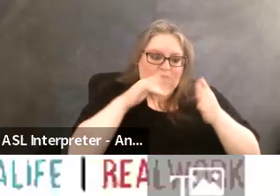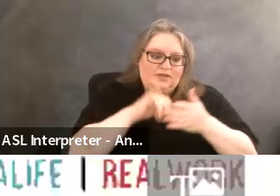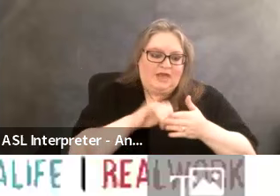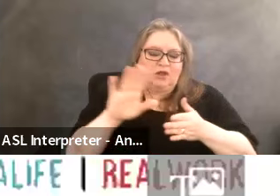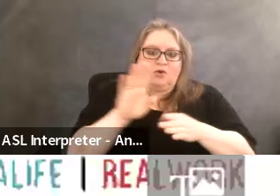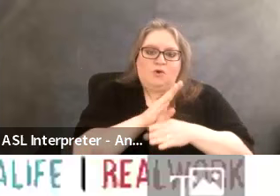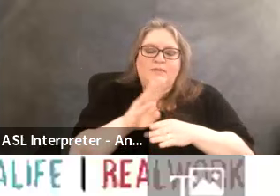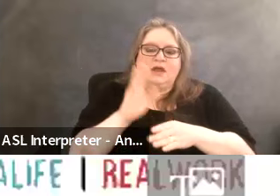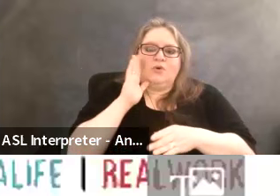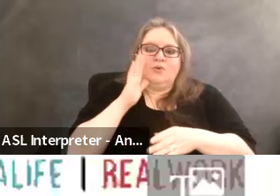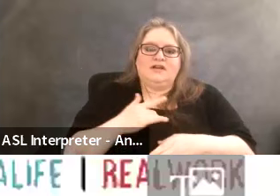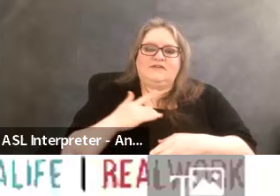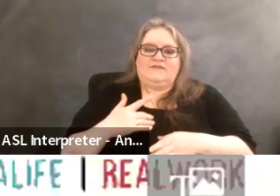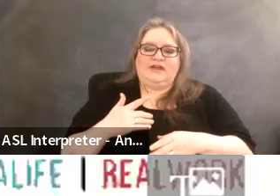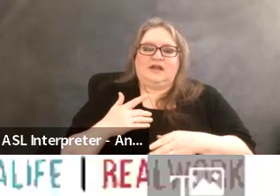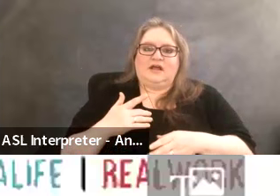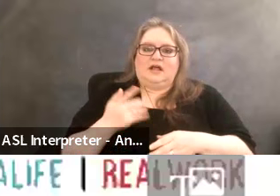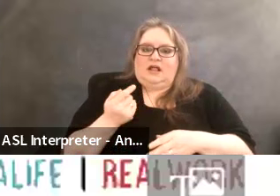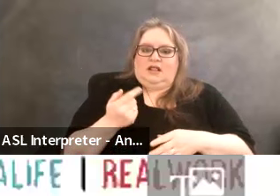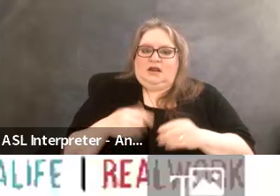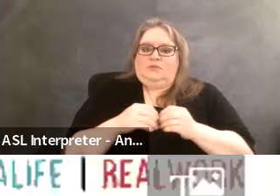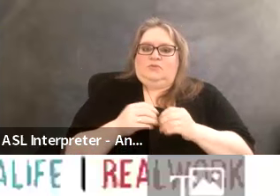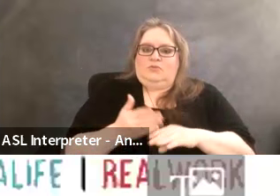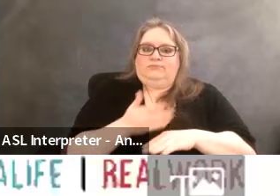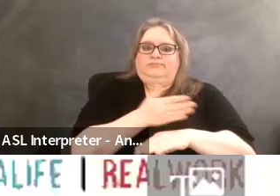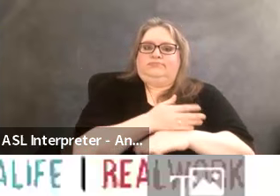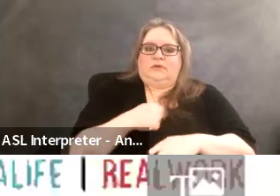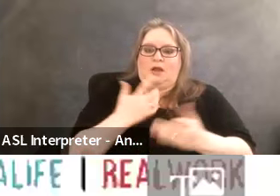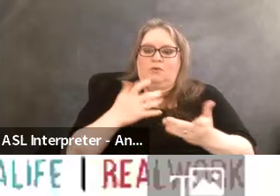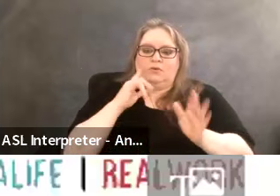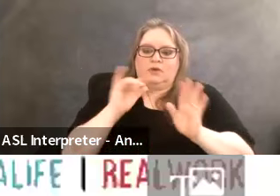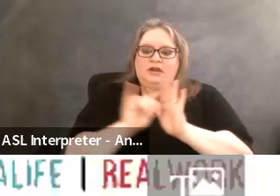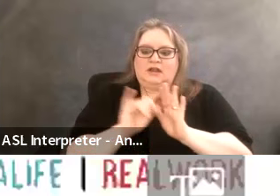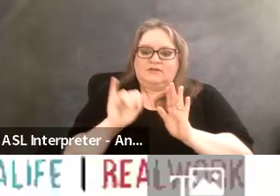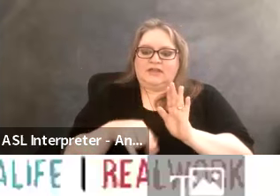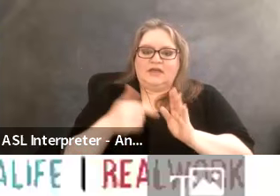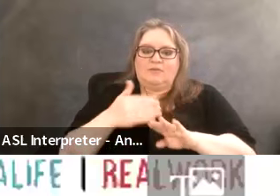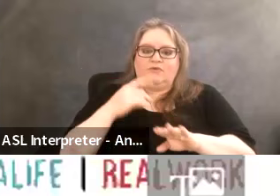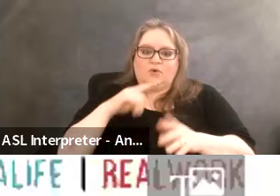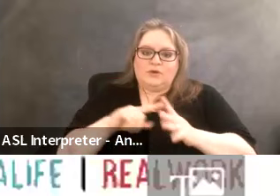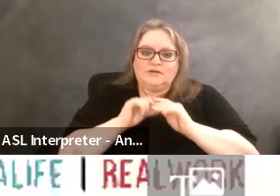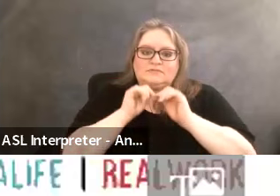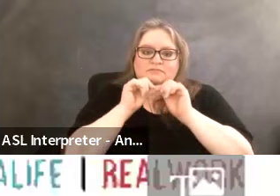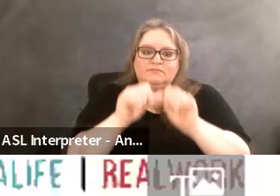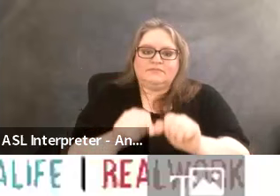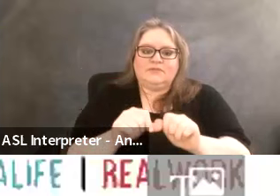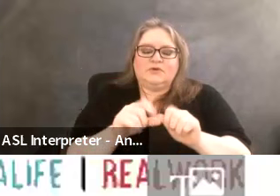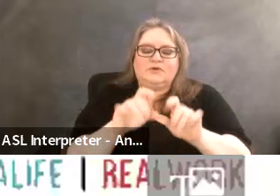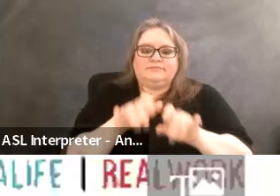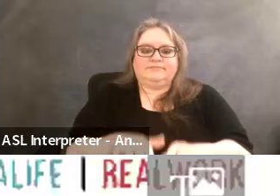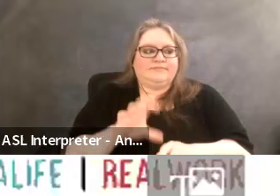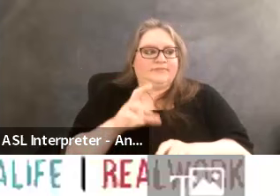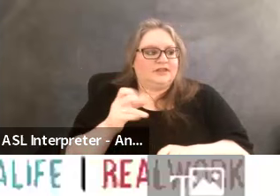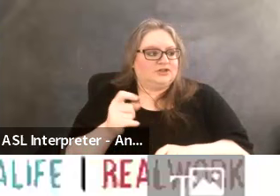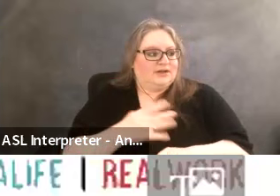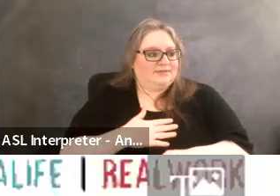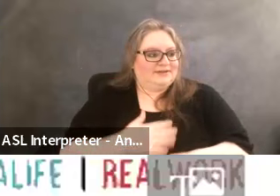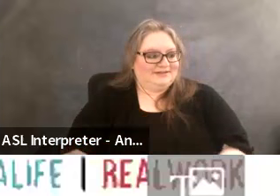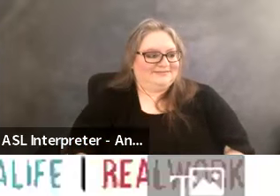business feel a little bit healthier? So I'd love to identify that before we move on. Just drop it there in the chat if you